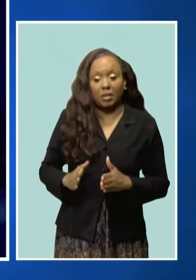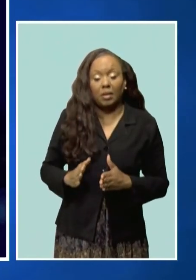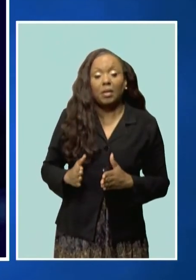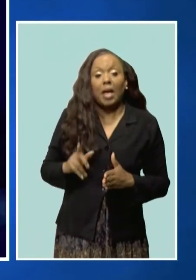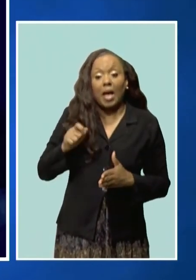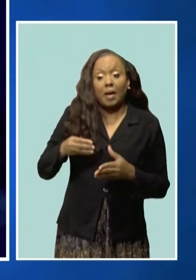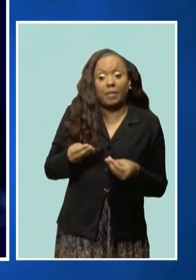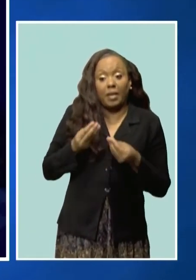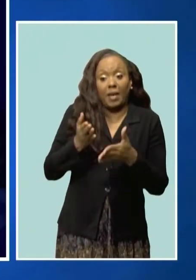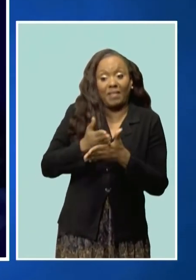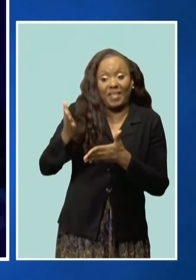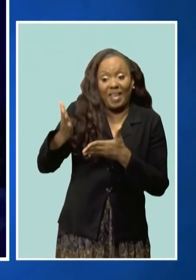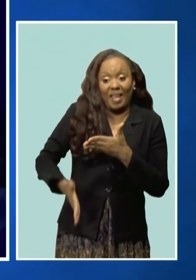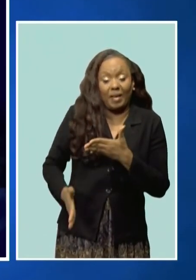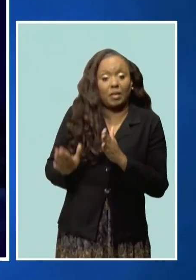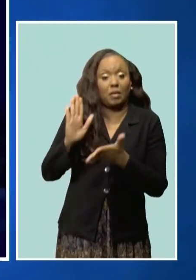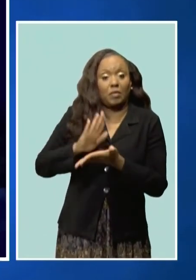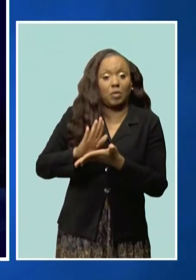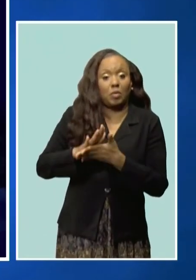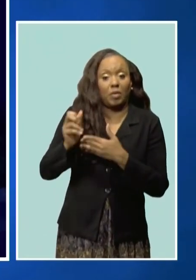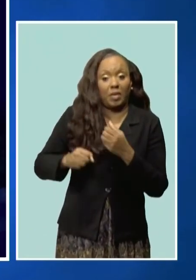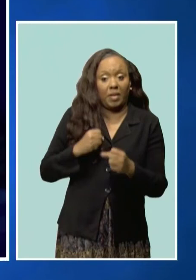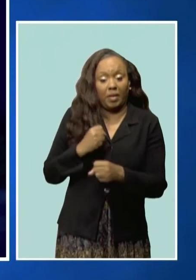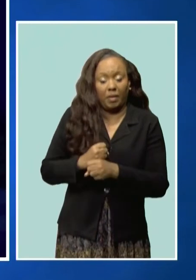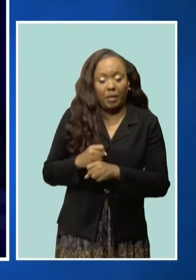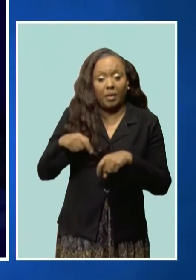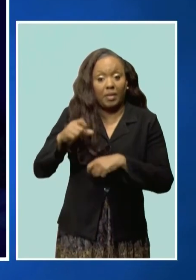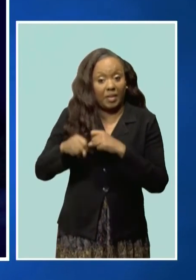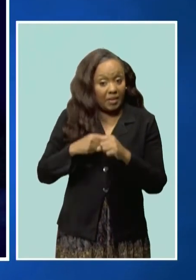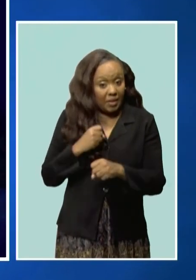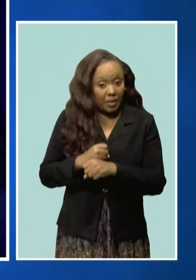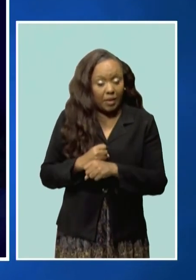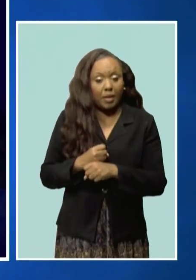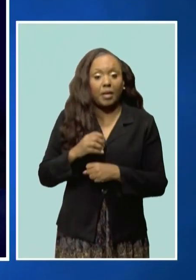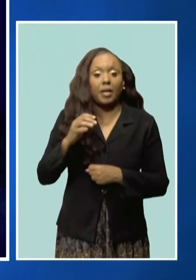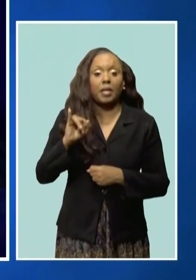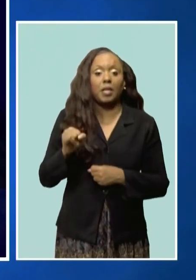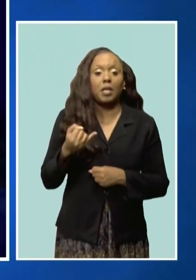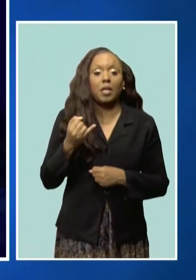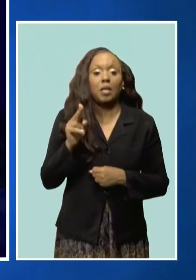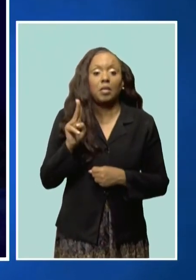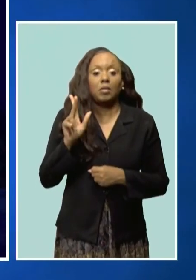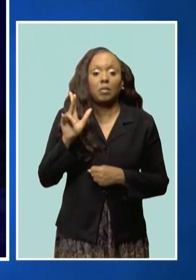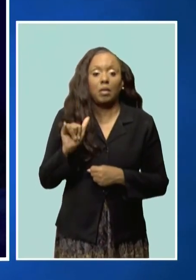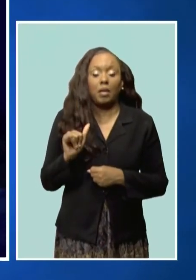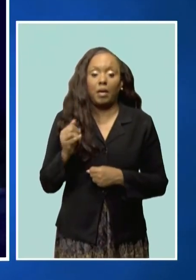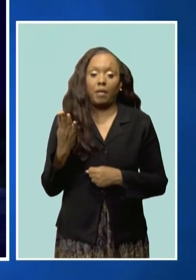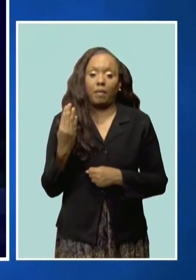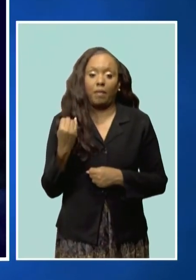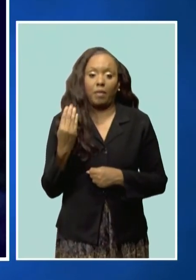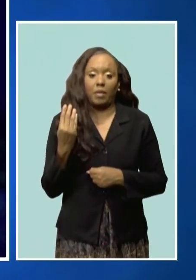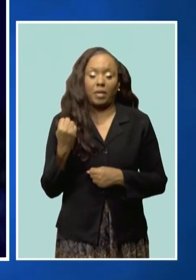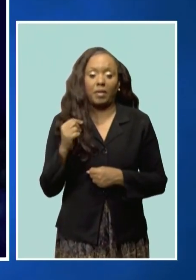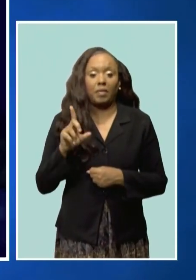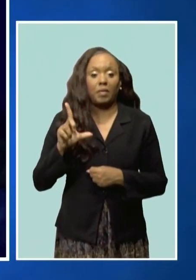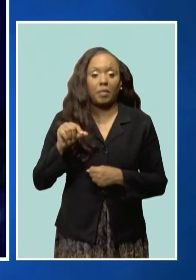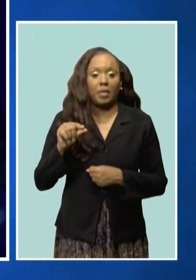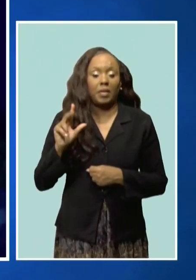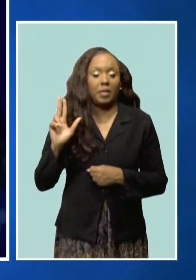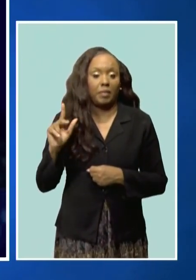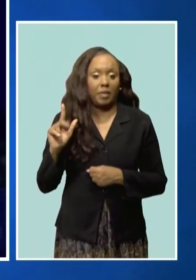year. This year, the due date was the 14th of July, 2023.